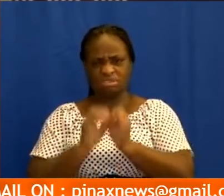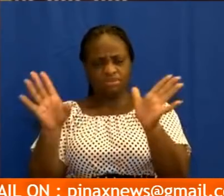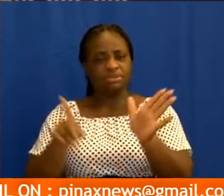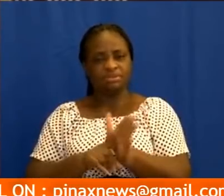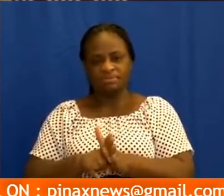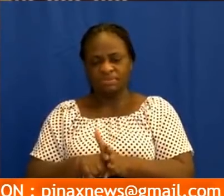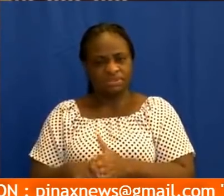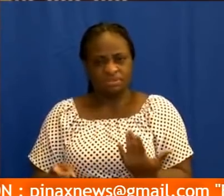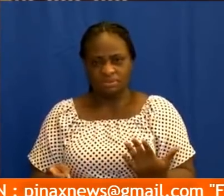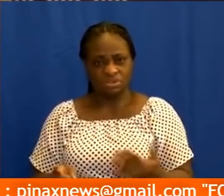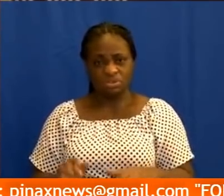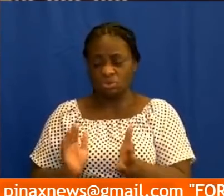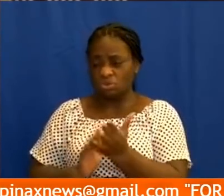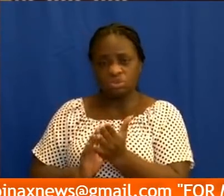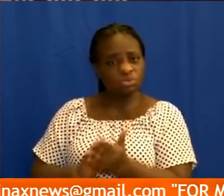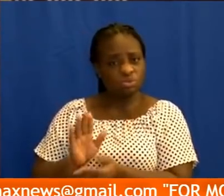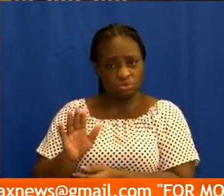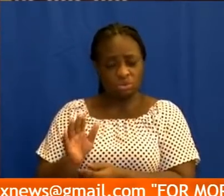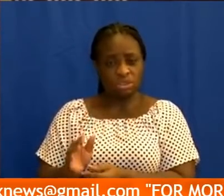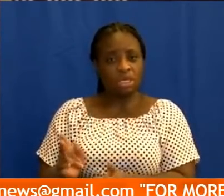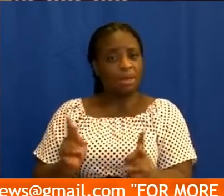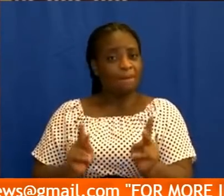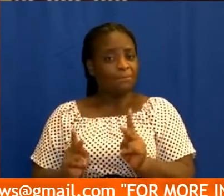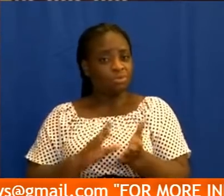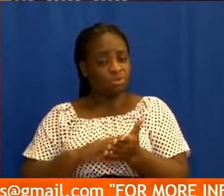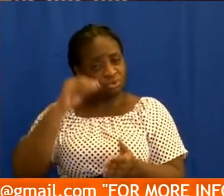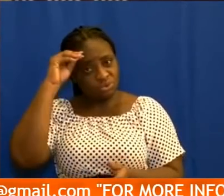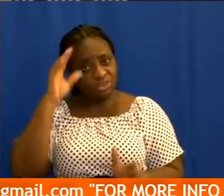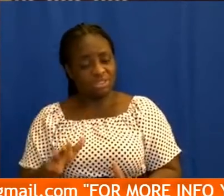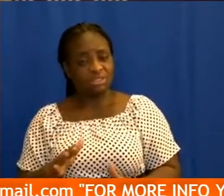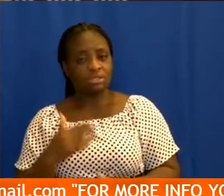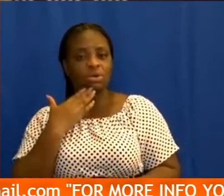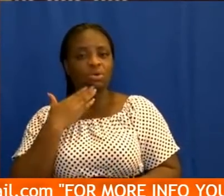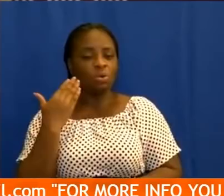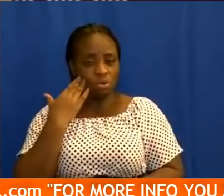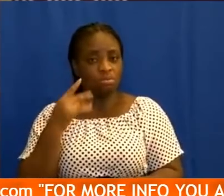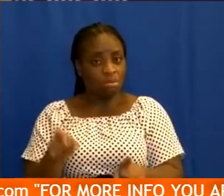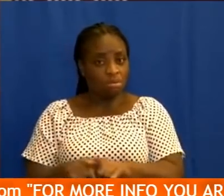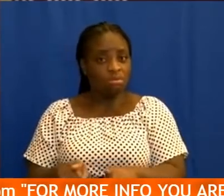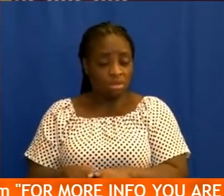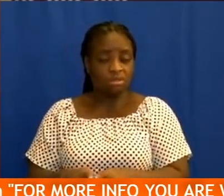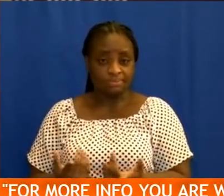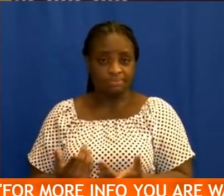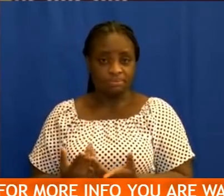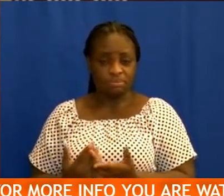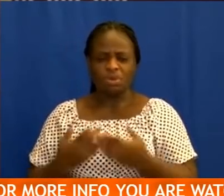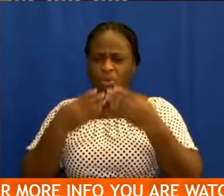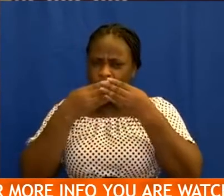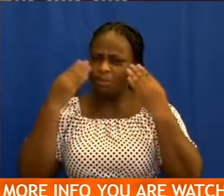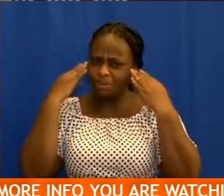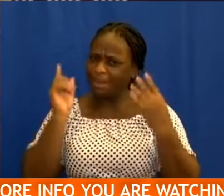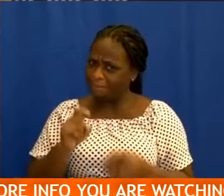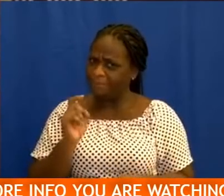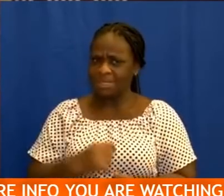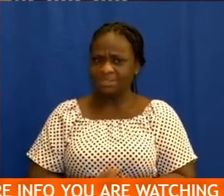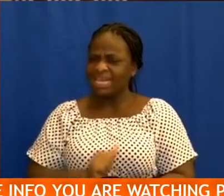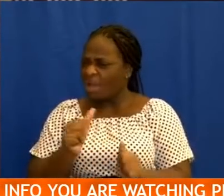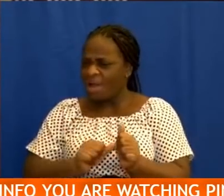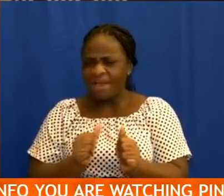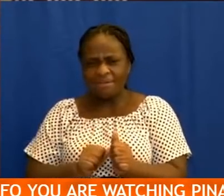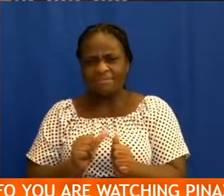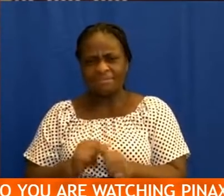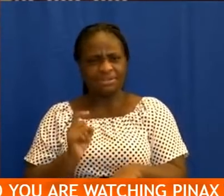virus from spreading in your schools and for those students at home as well. Wear your masks